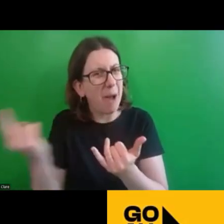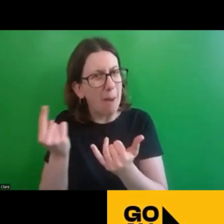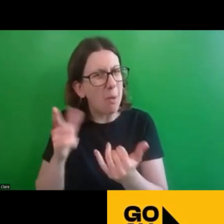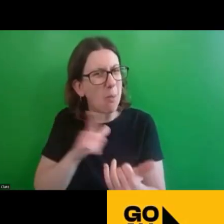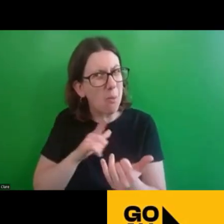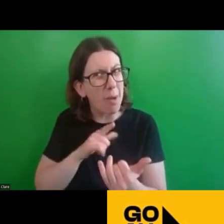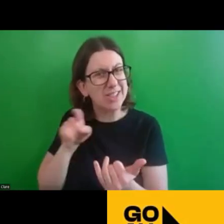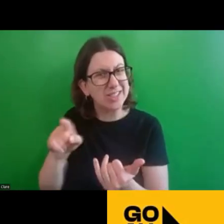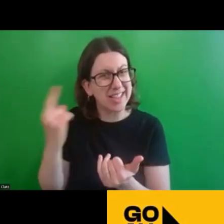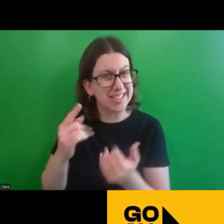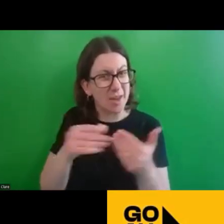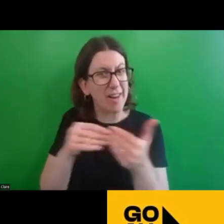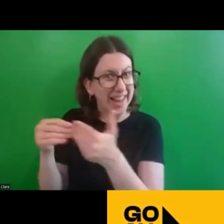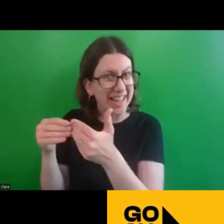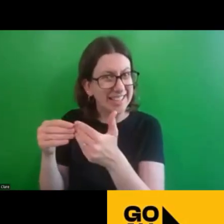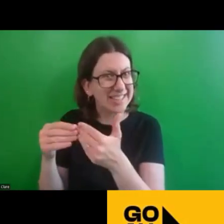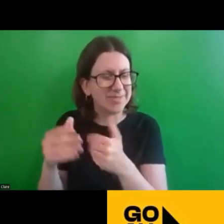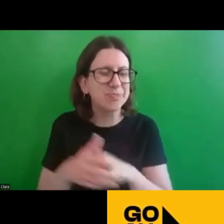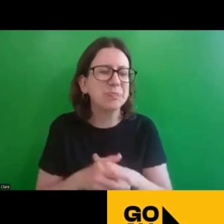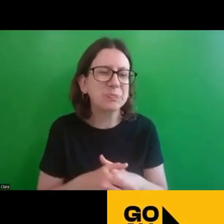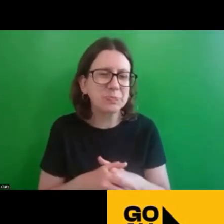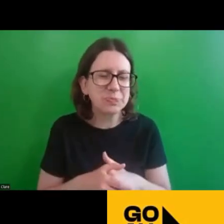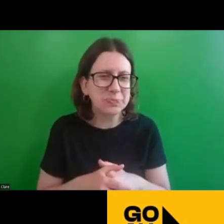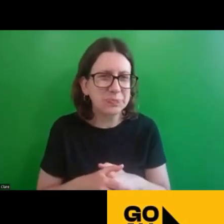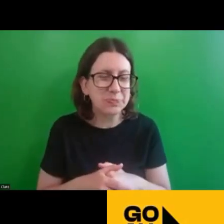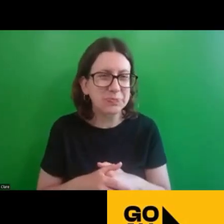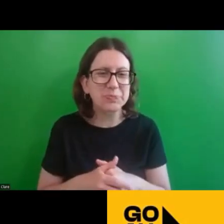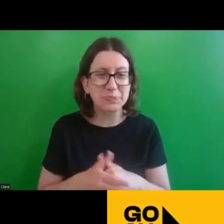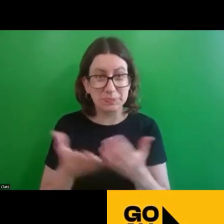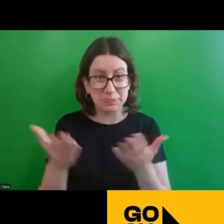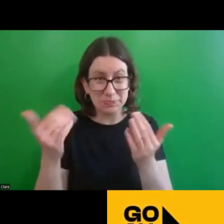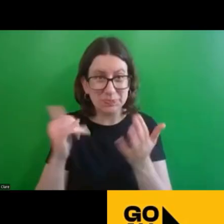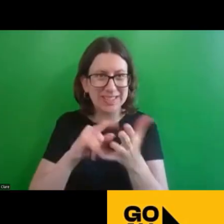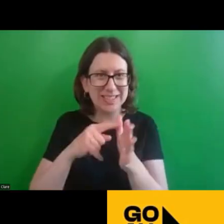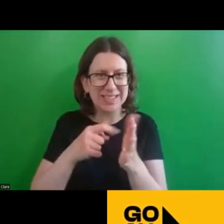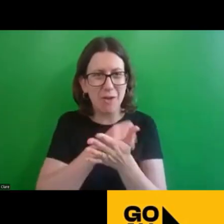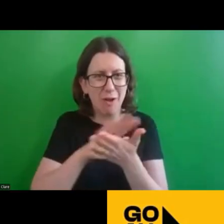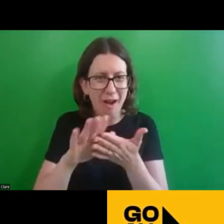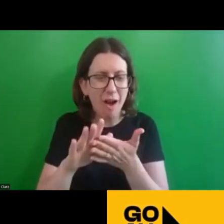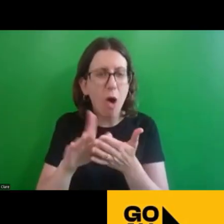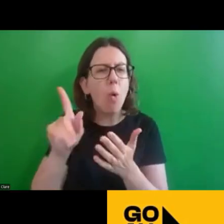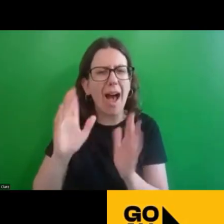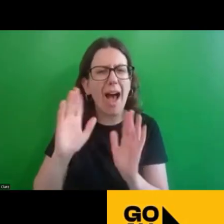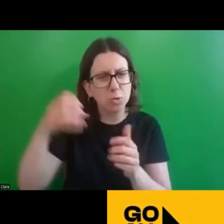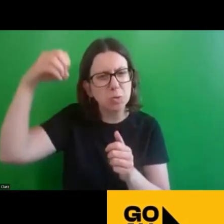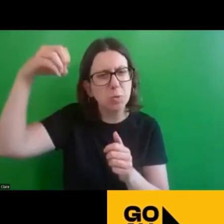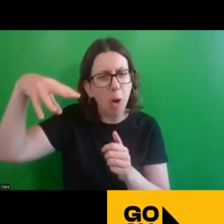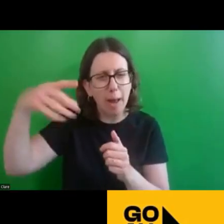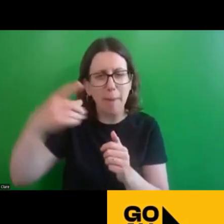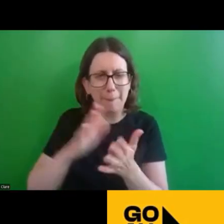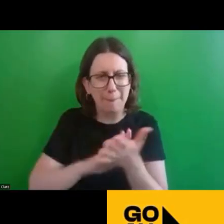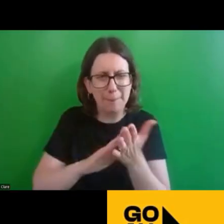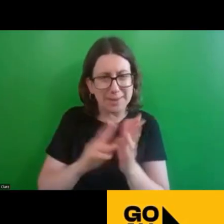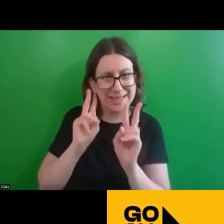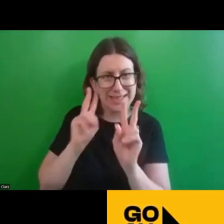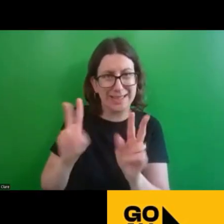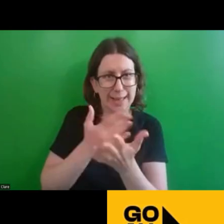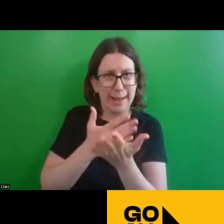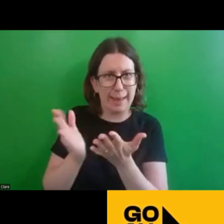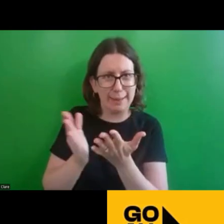just lot of this as well. So. Please do, Sarah. I'll just spotlight you as well so we can see you nice and